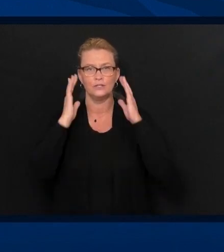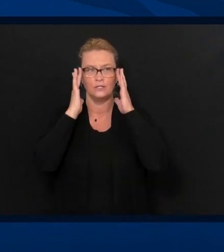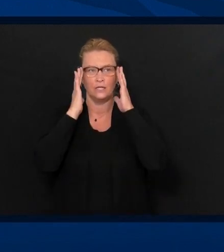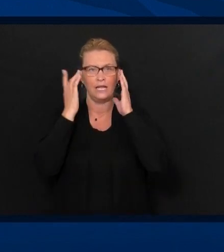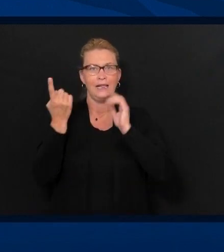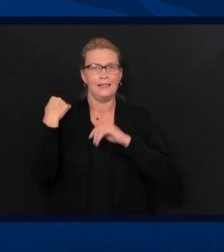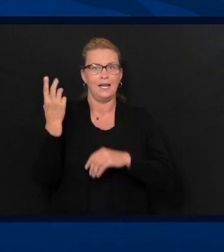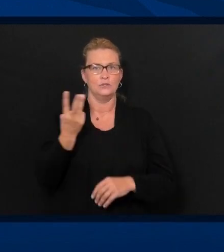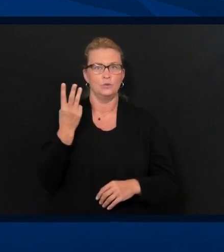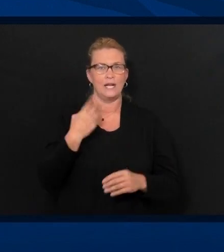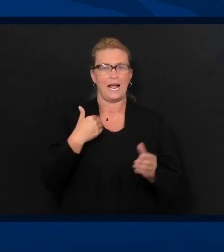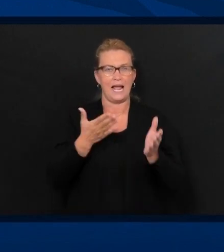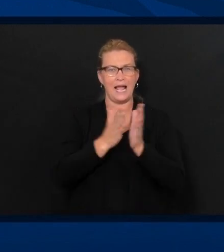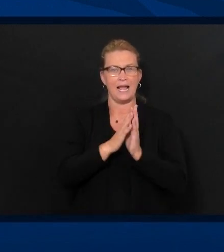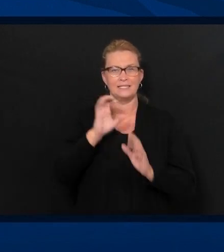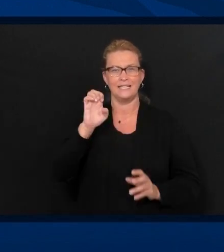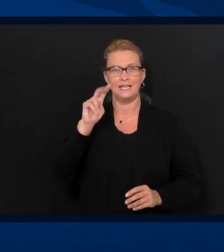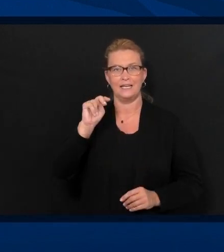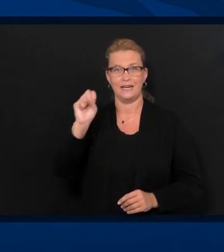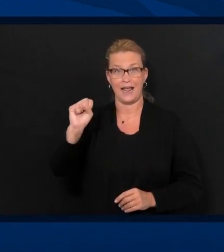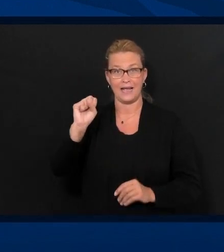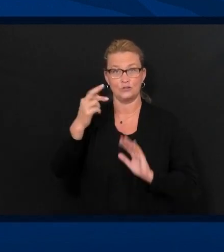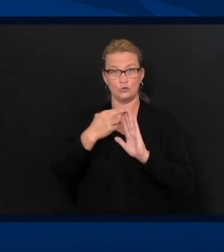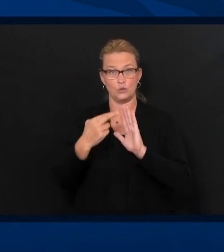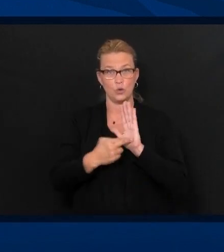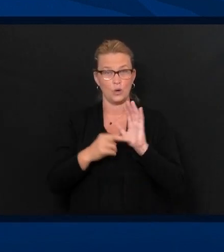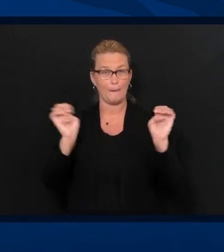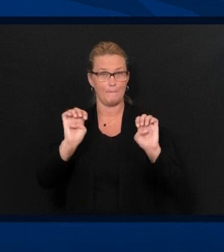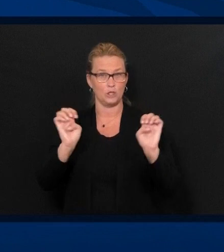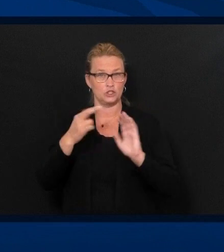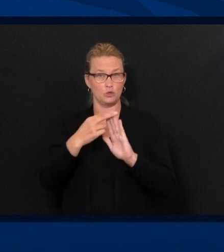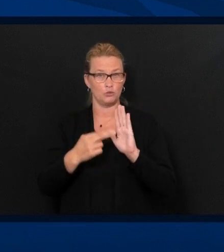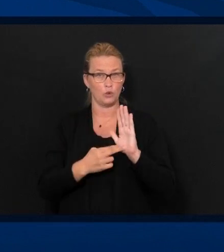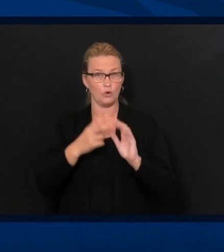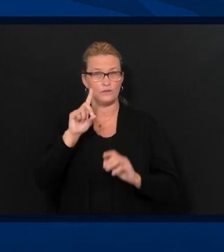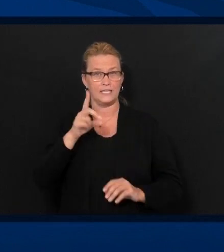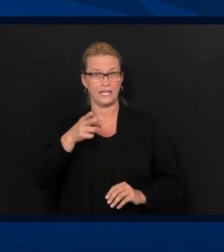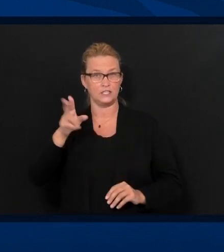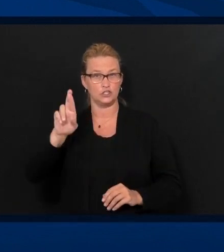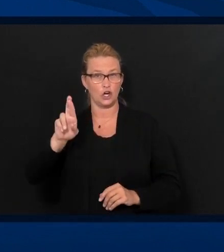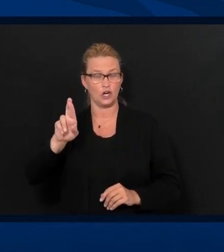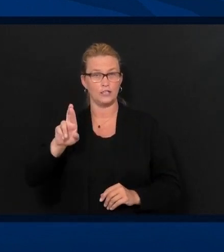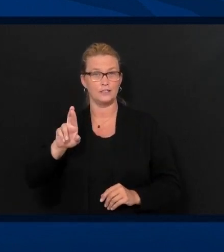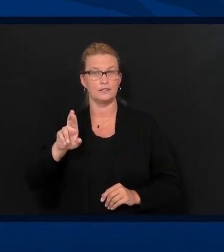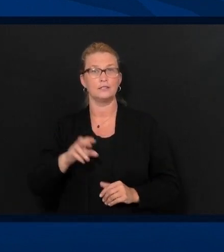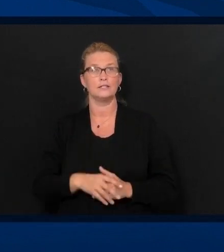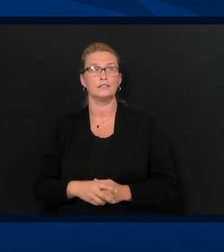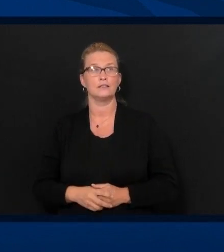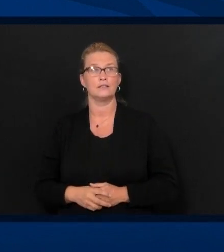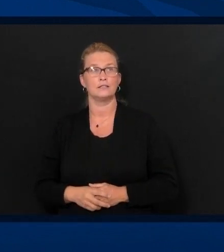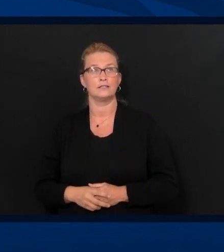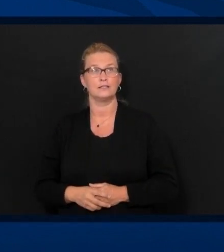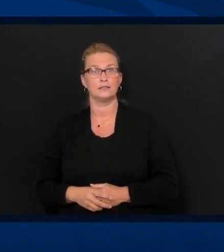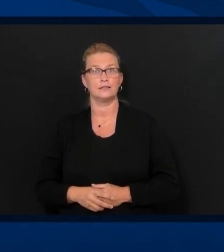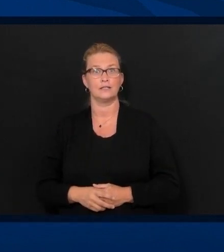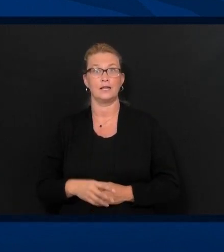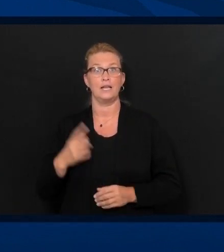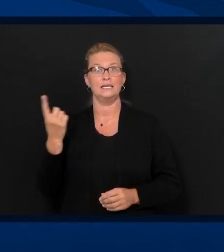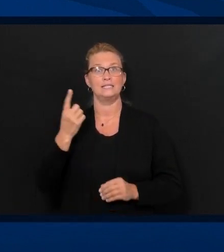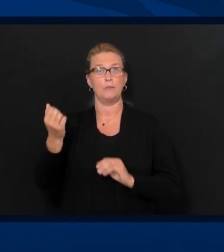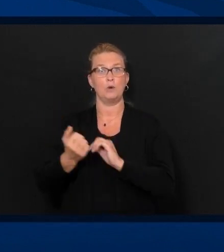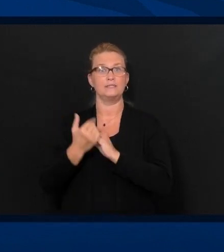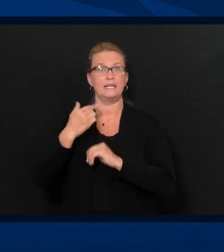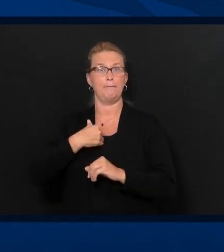about the EMS rule, emergency rule that was made by DHHR. And after asking that question, I got sent a letter from